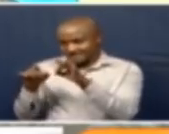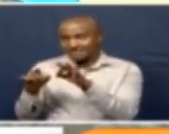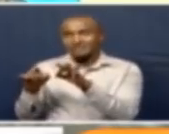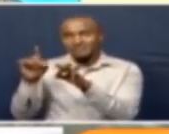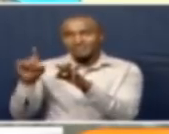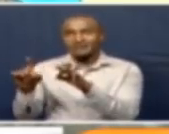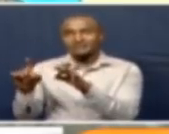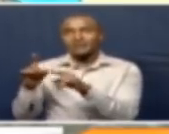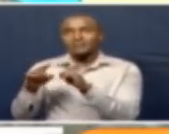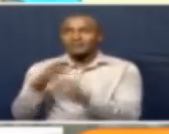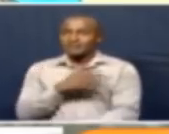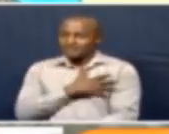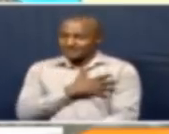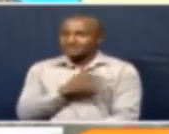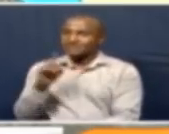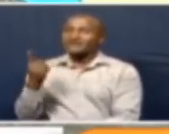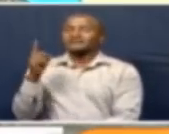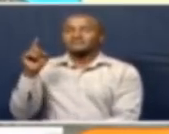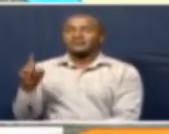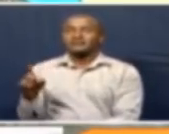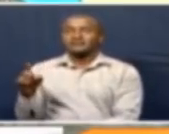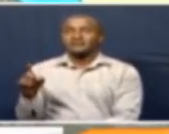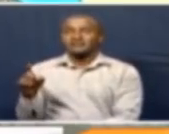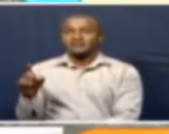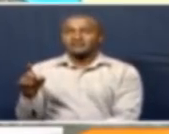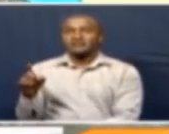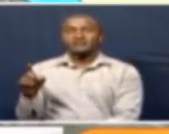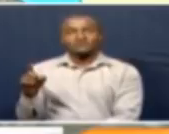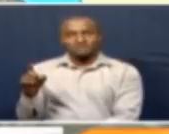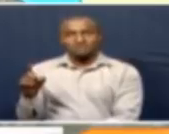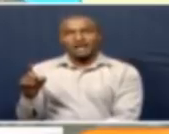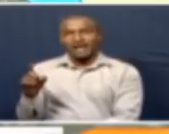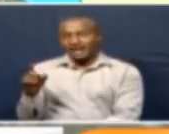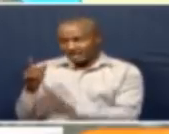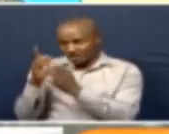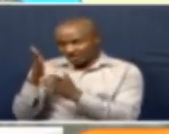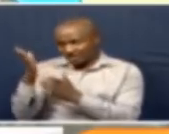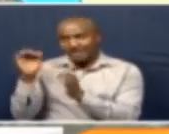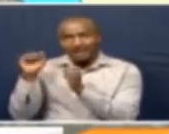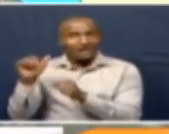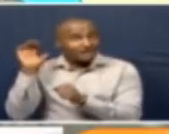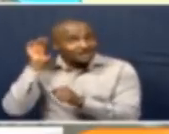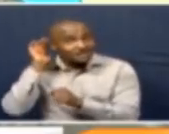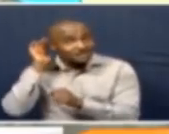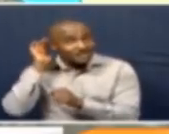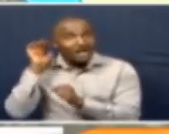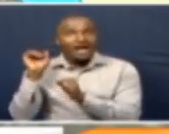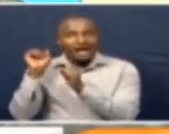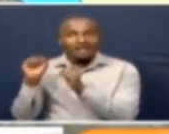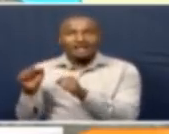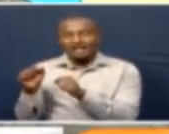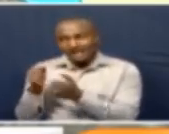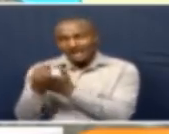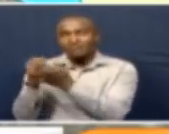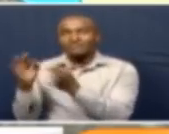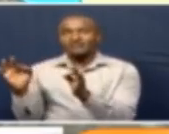let mercy be your first concern. You certainly will find an advocate who will listen to you and may want to take your matter pro bono.